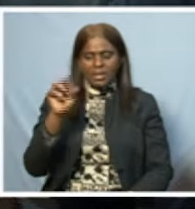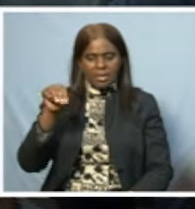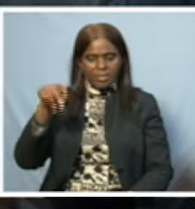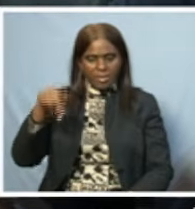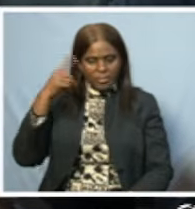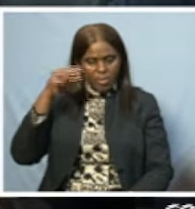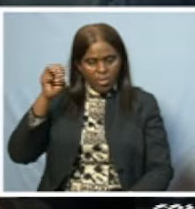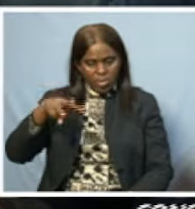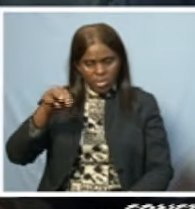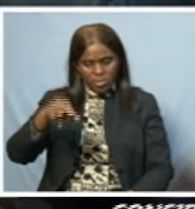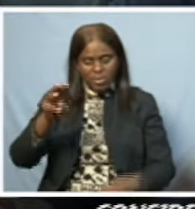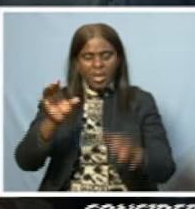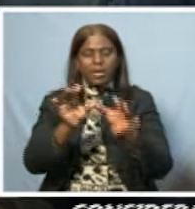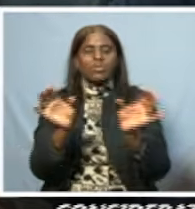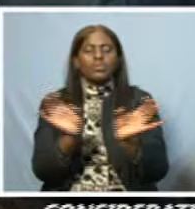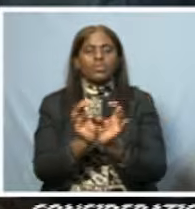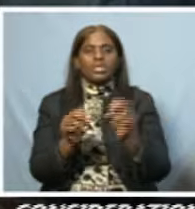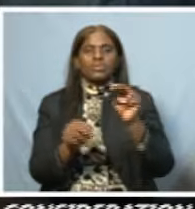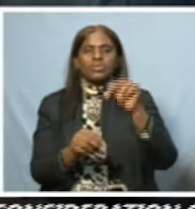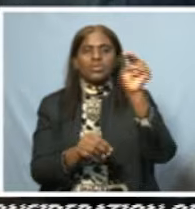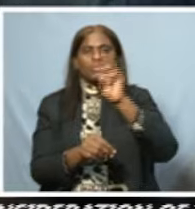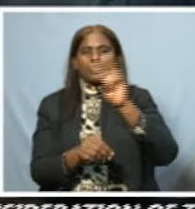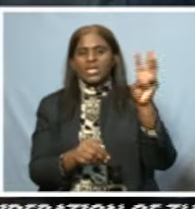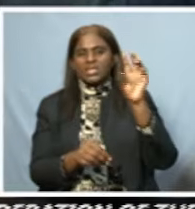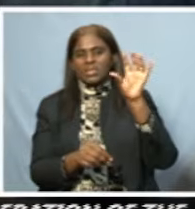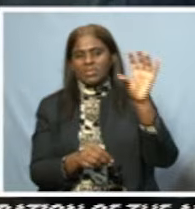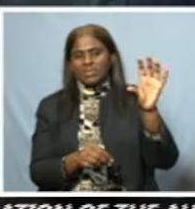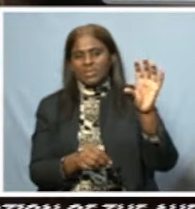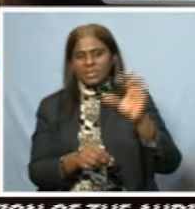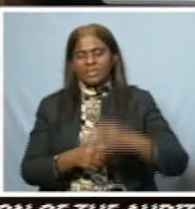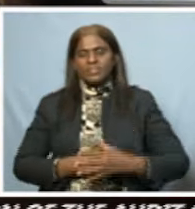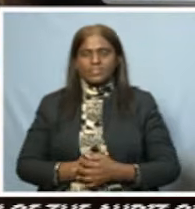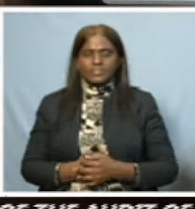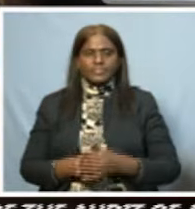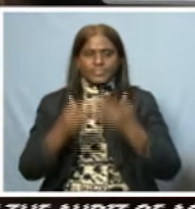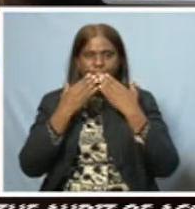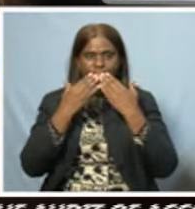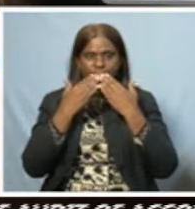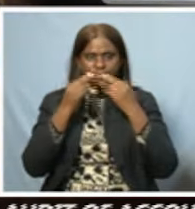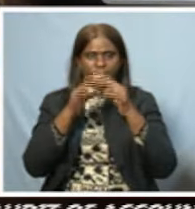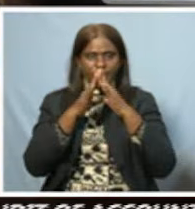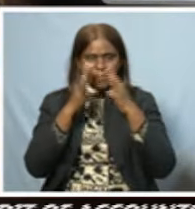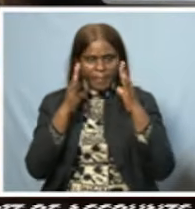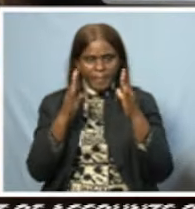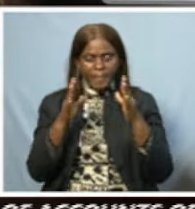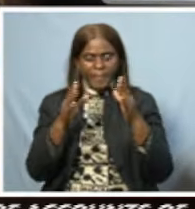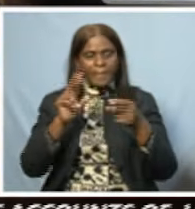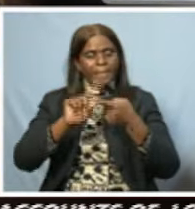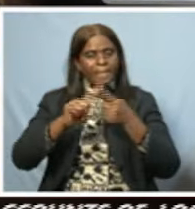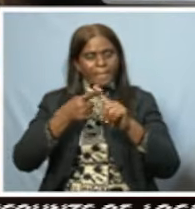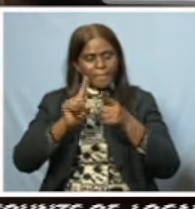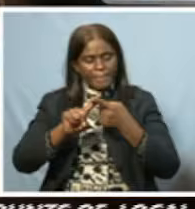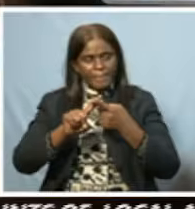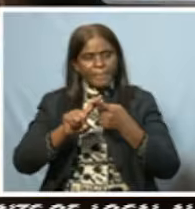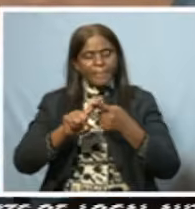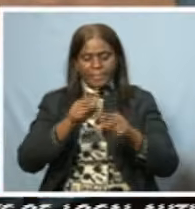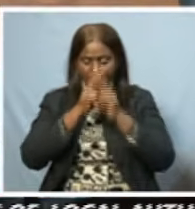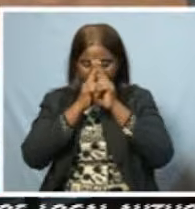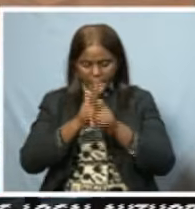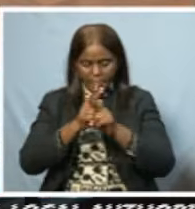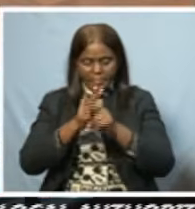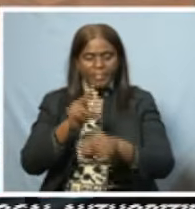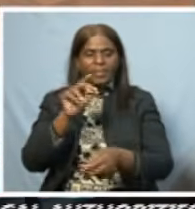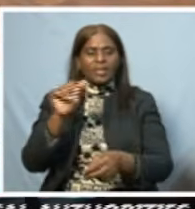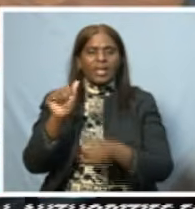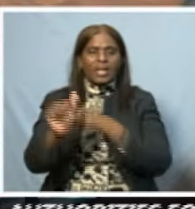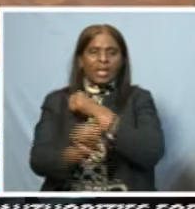Munilonga constituency in the Northwestern Province. Thank you so very much, colleagues. Honorable